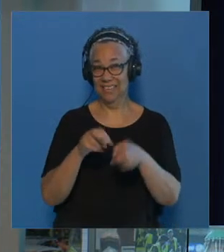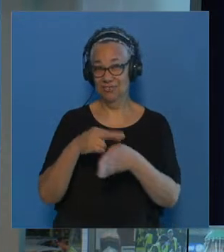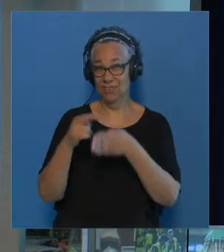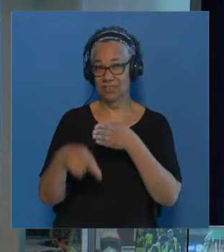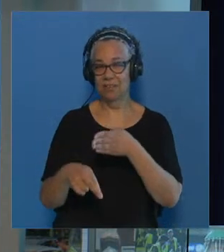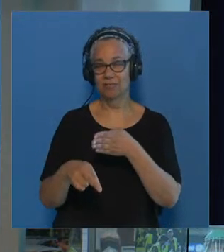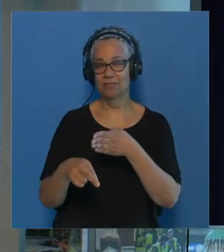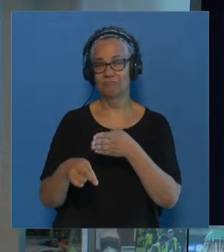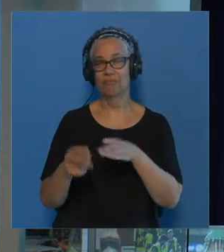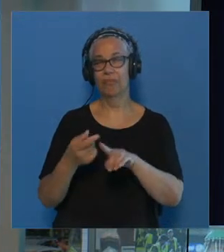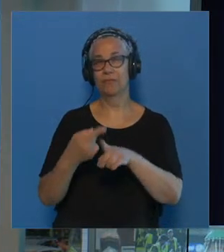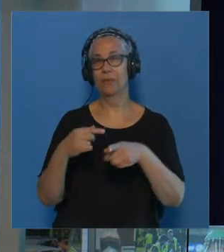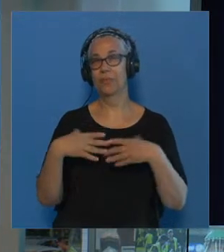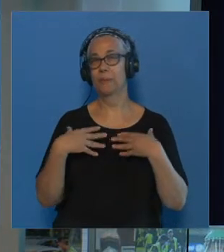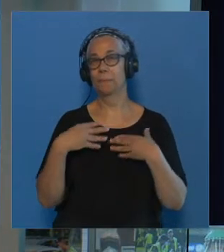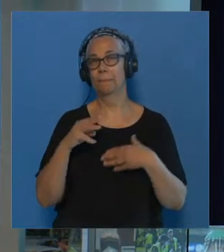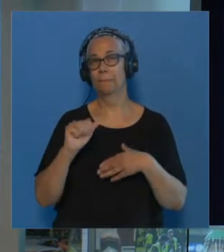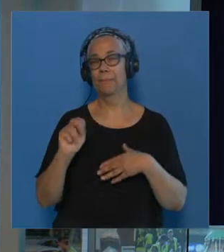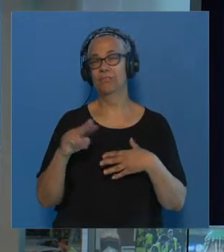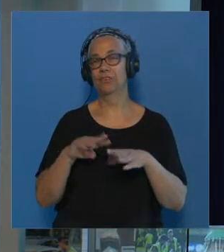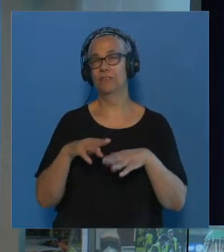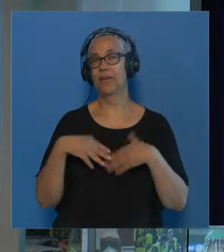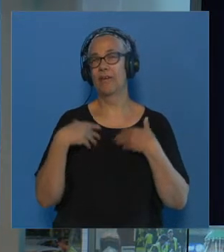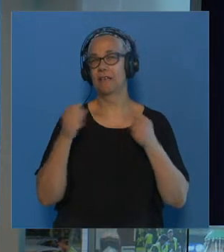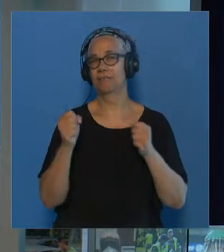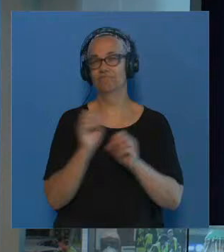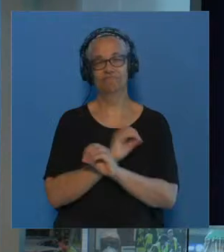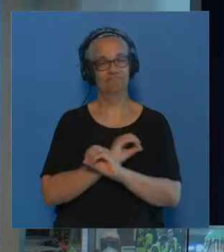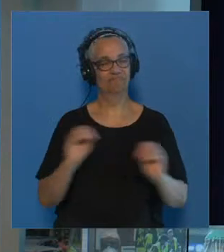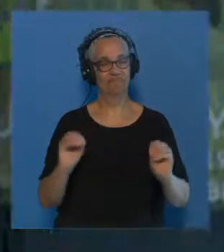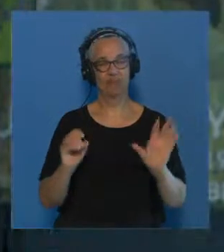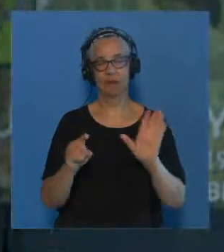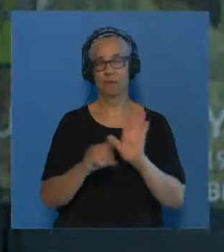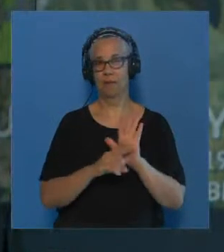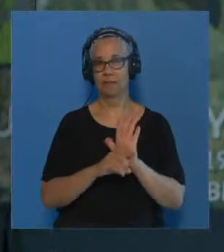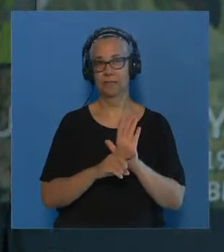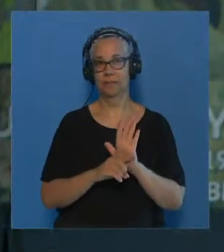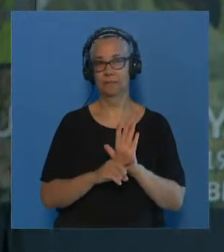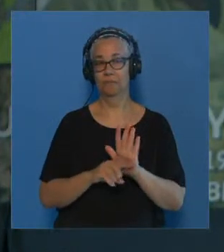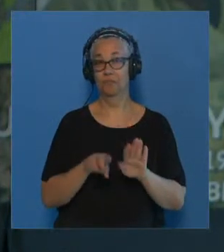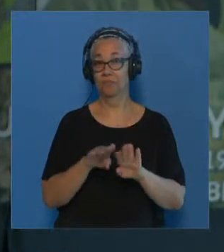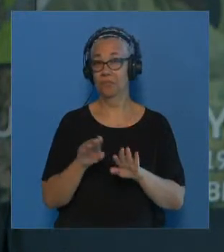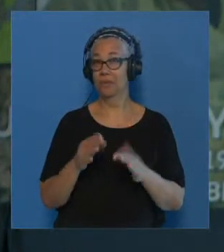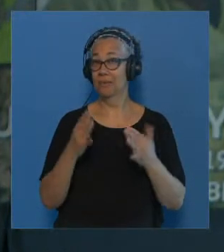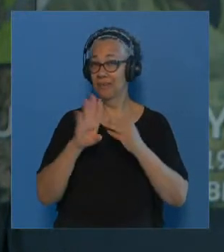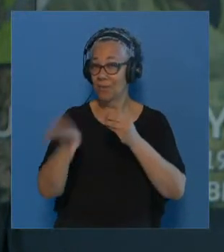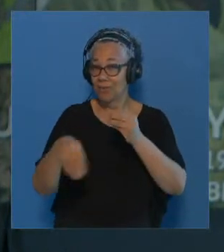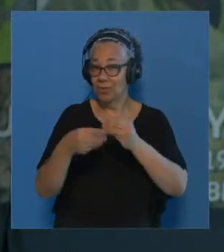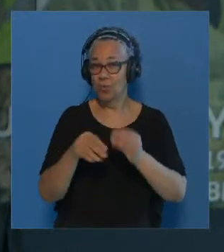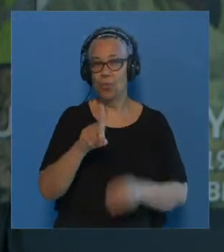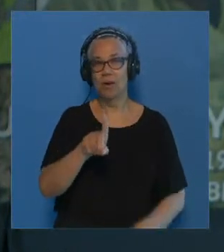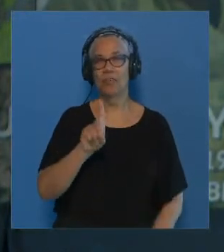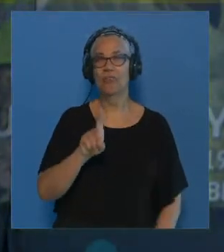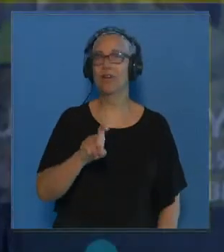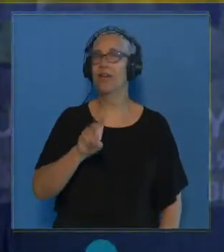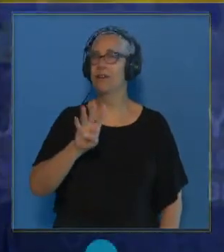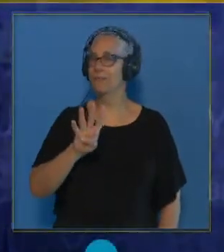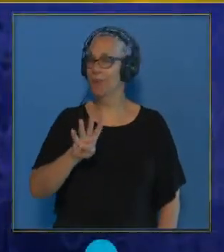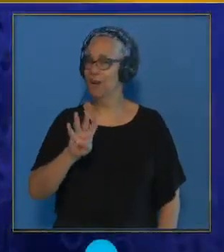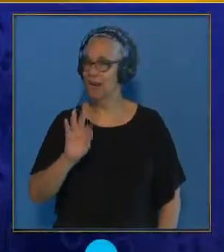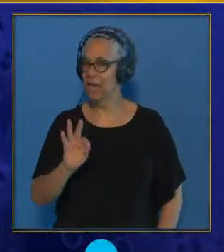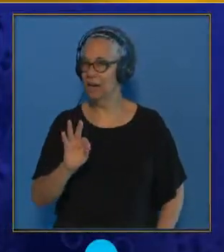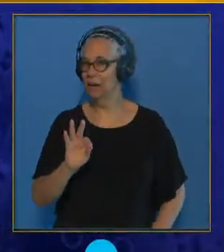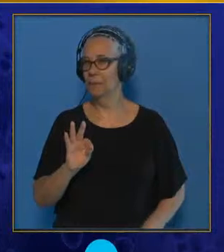by the Ministry of Health, and none were positive for COVID-19. Bermuda has 149 total confirmed positive